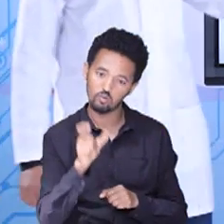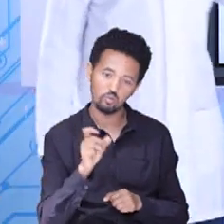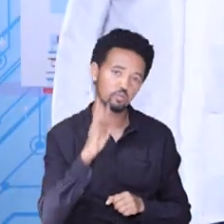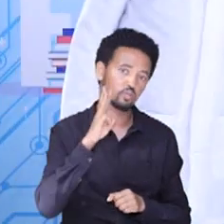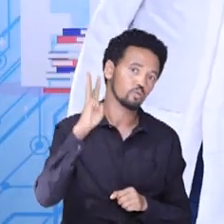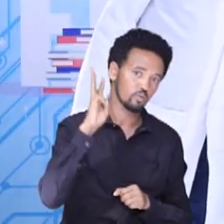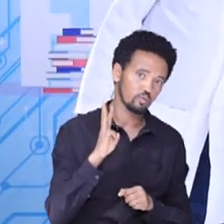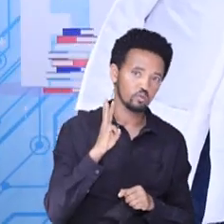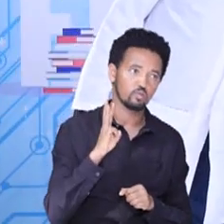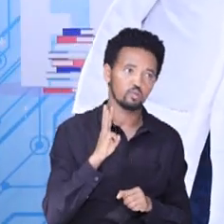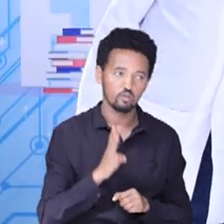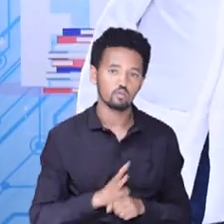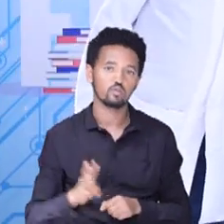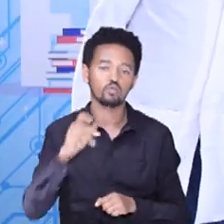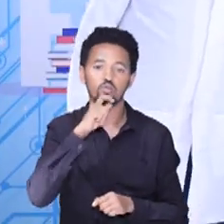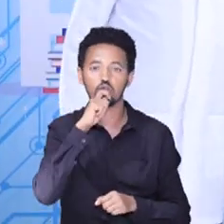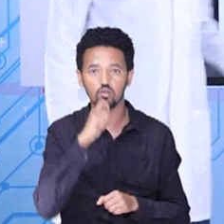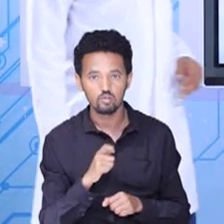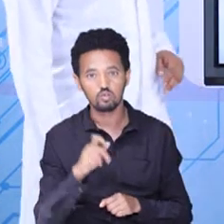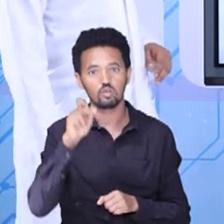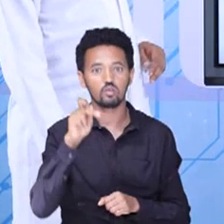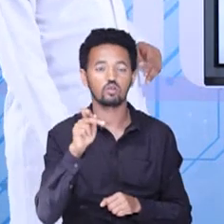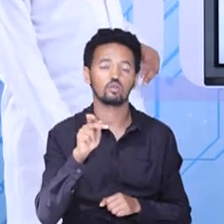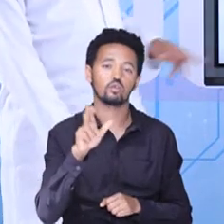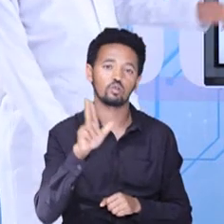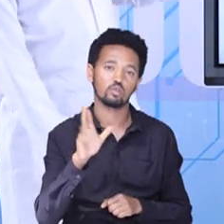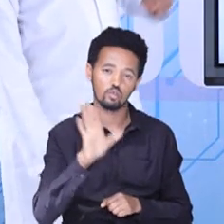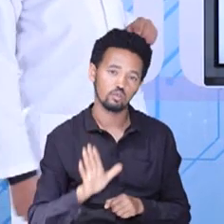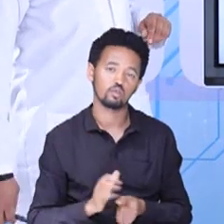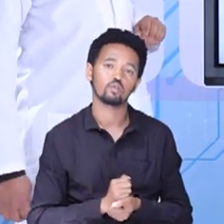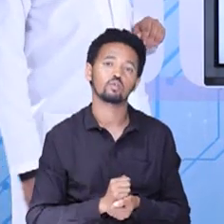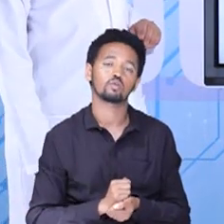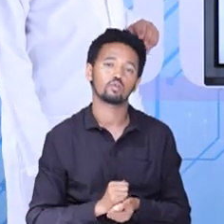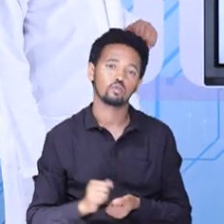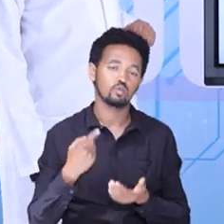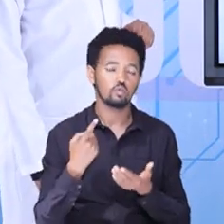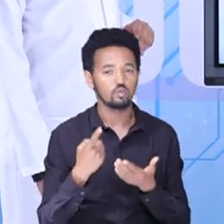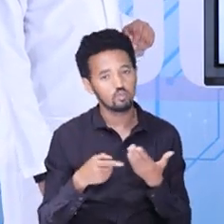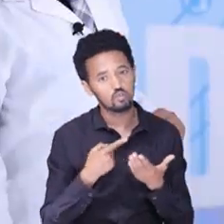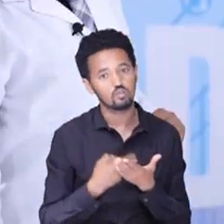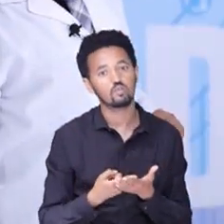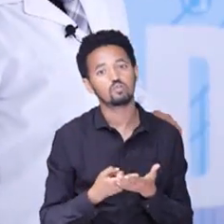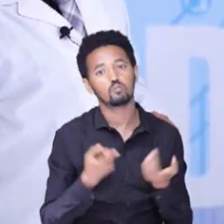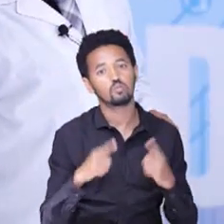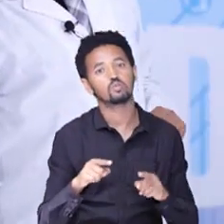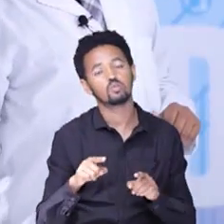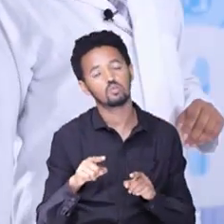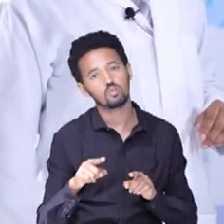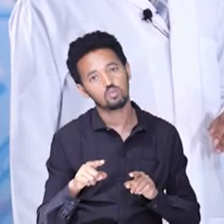was known as Dirk. The Dirk was formed on July